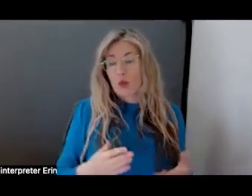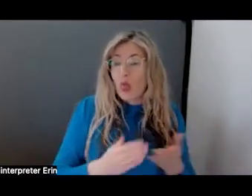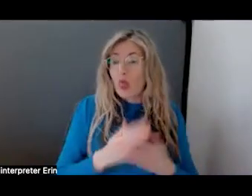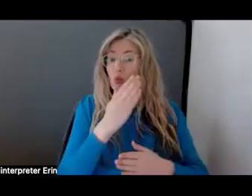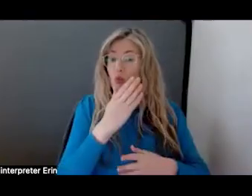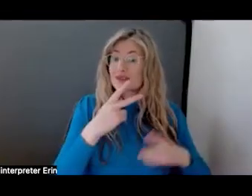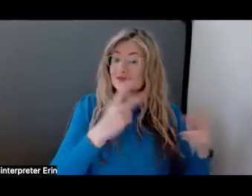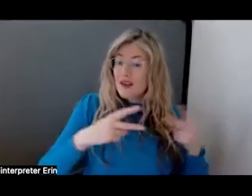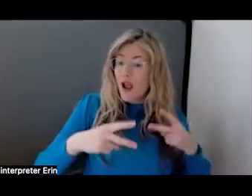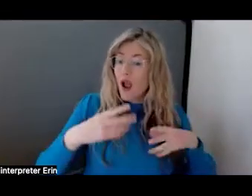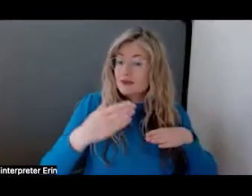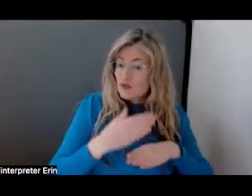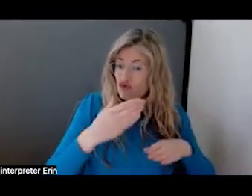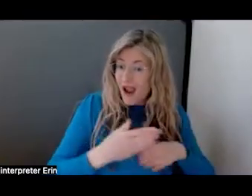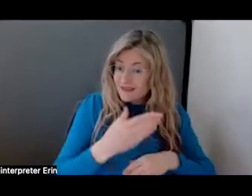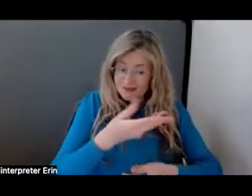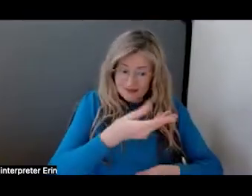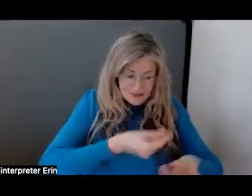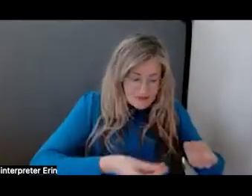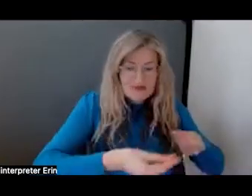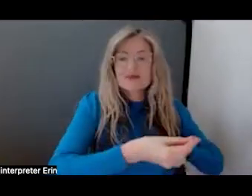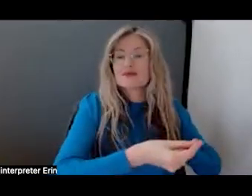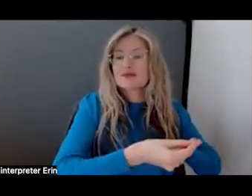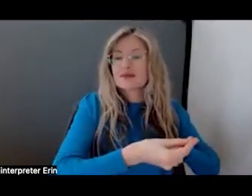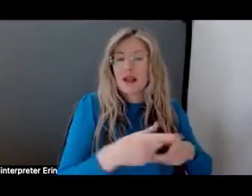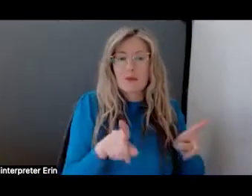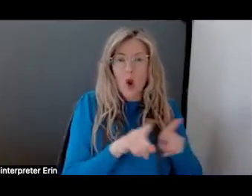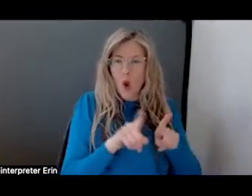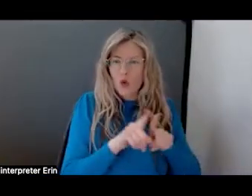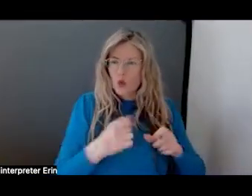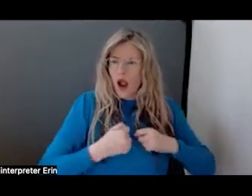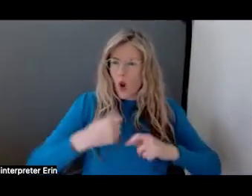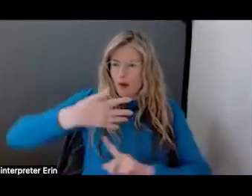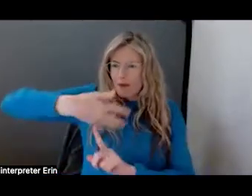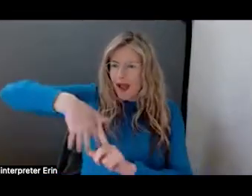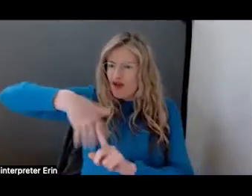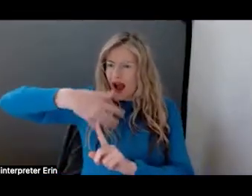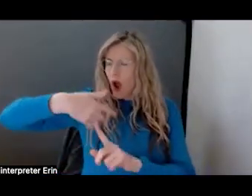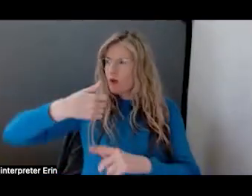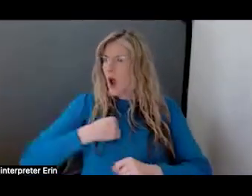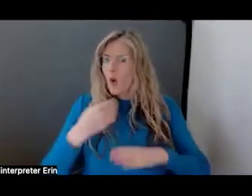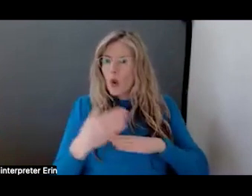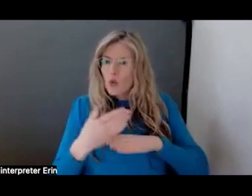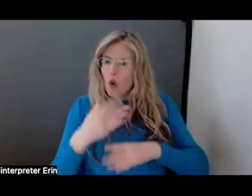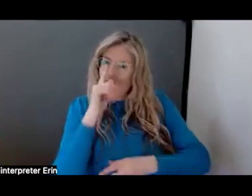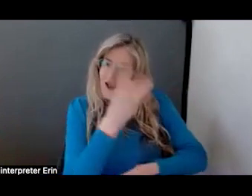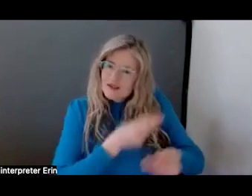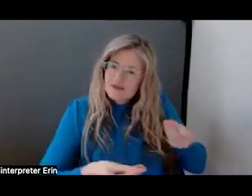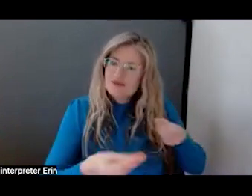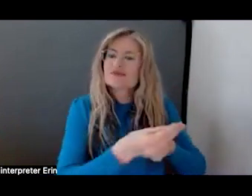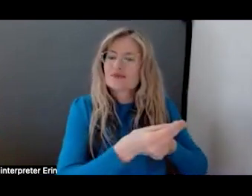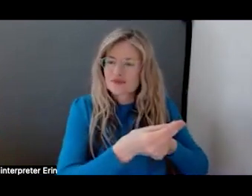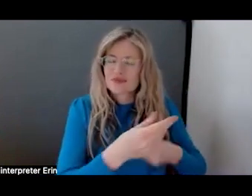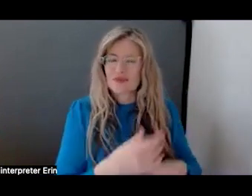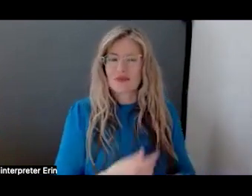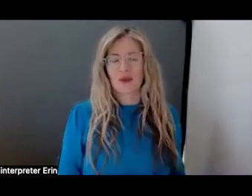what surrounds us and what we work at. So I would say that this strong sharing